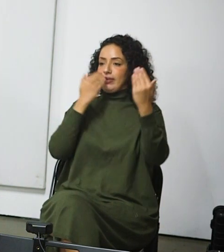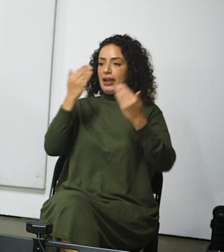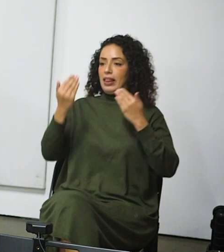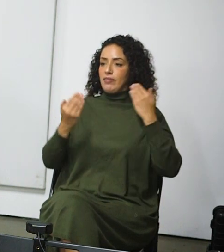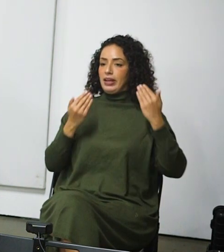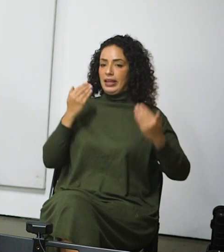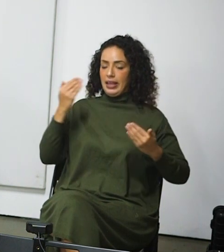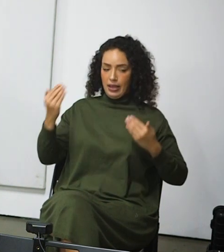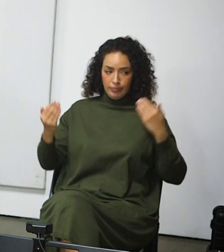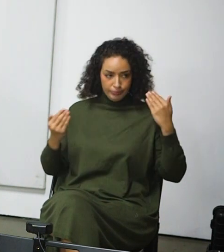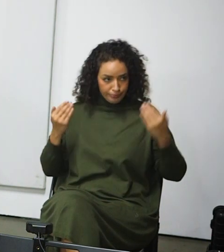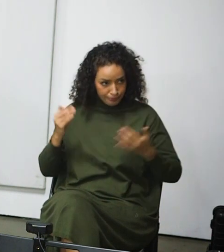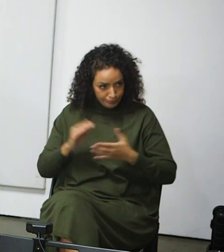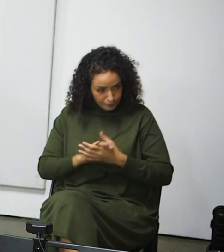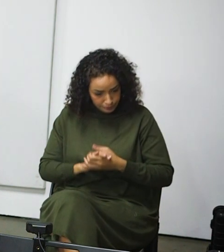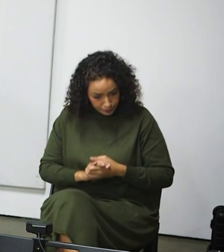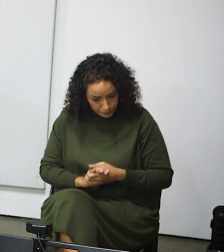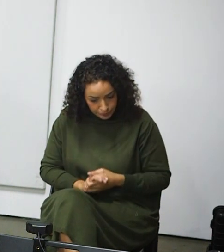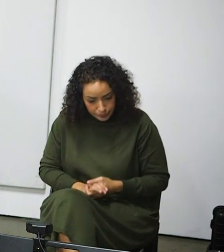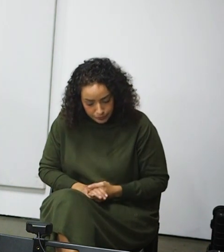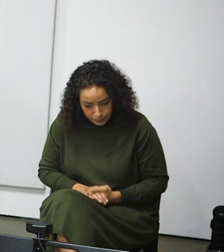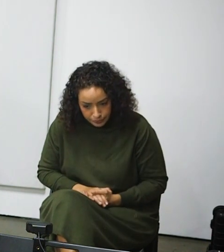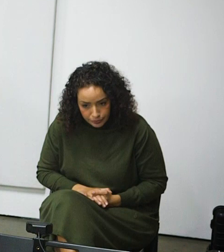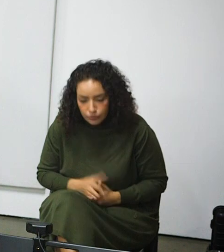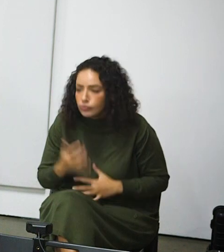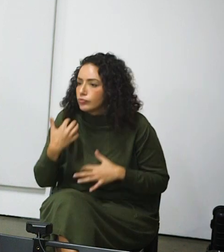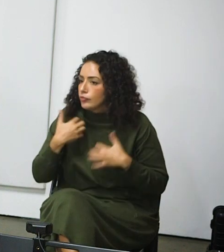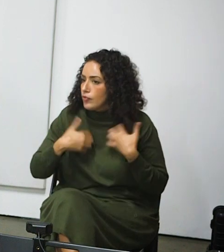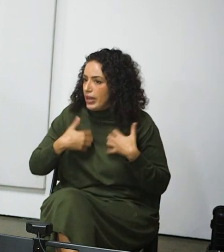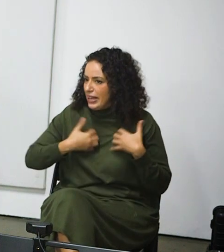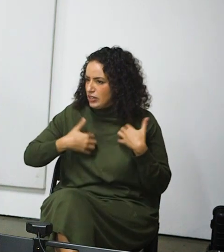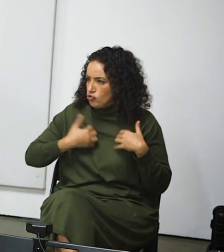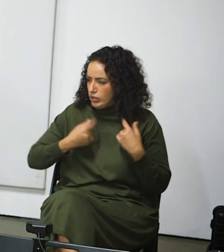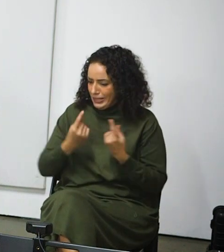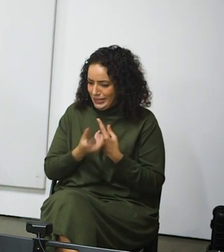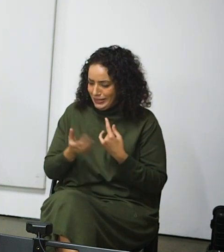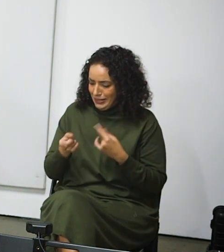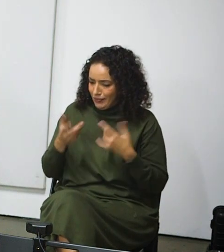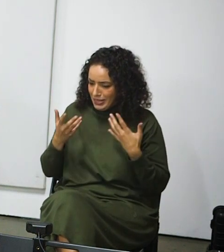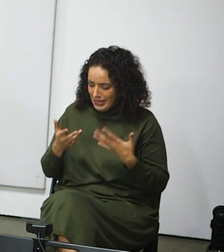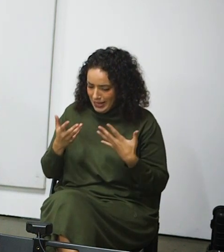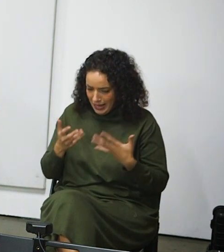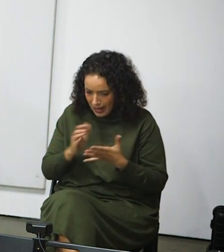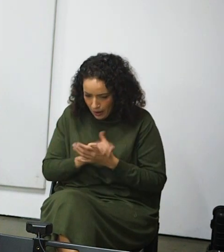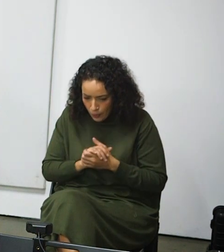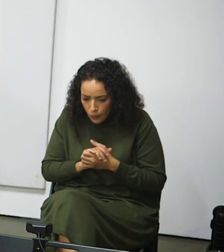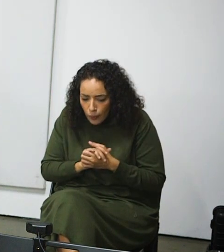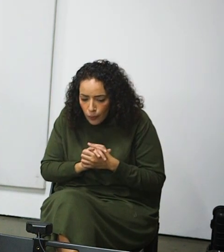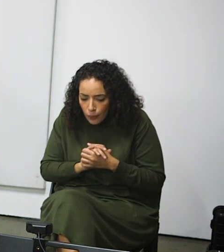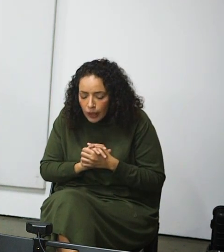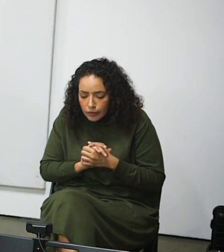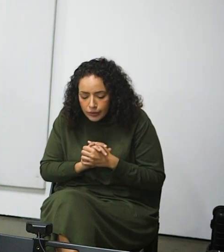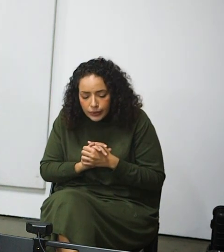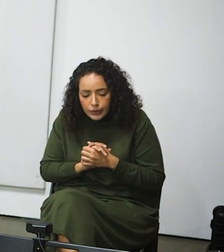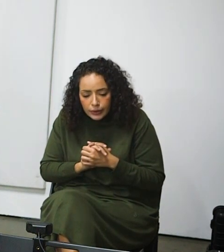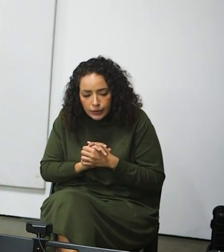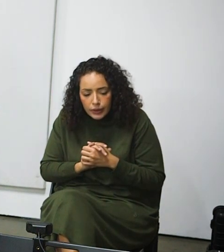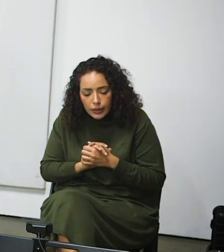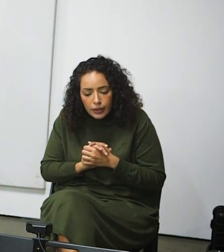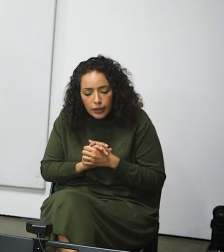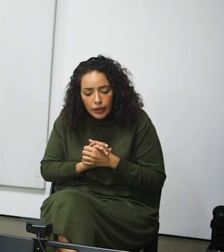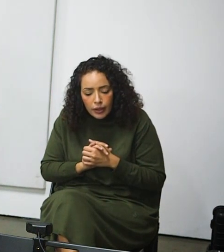artist-run space, and they're doing something quite interesting at the moment, which is a kind of a retrenchment,